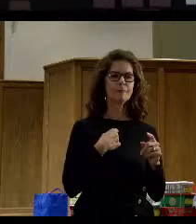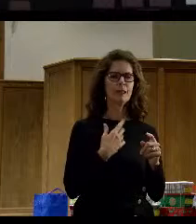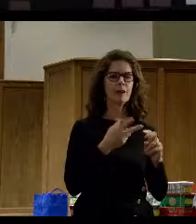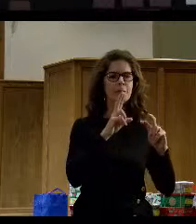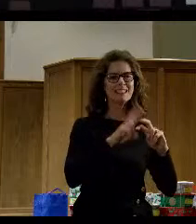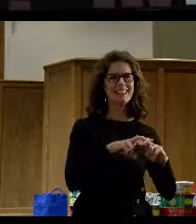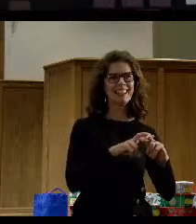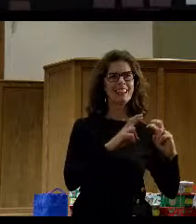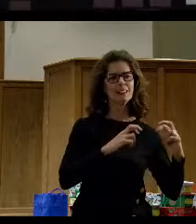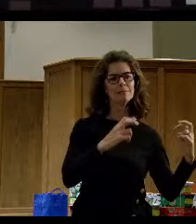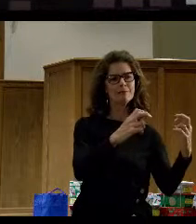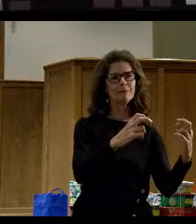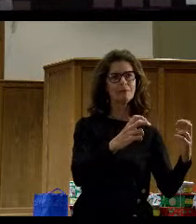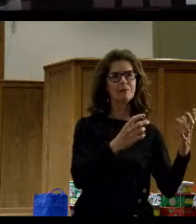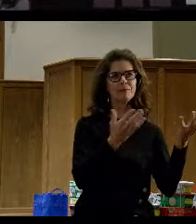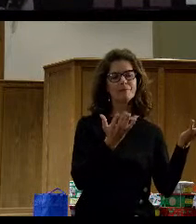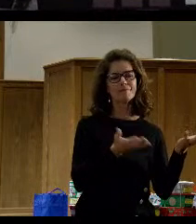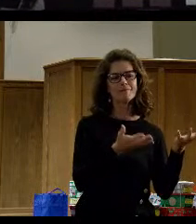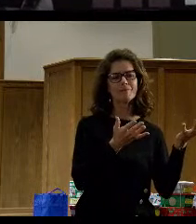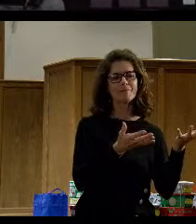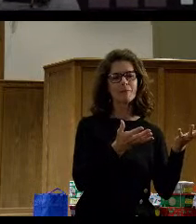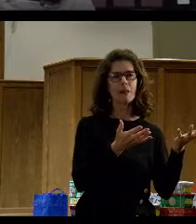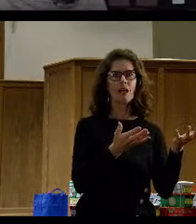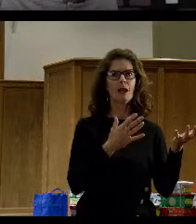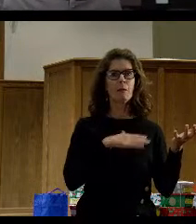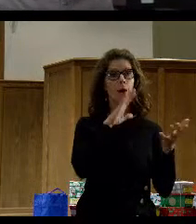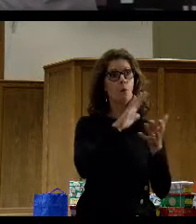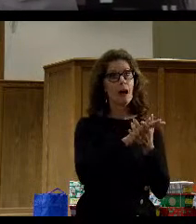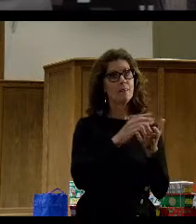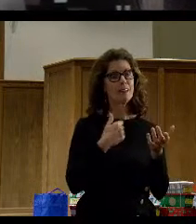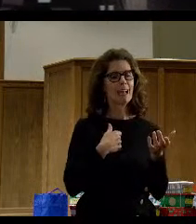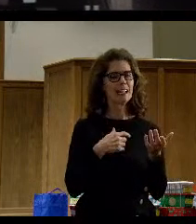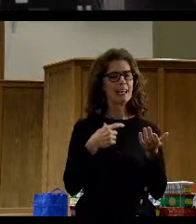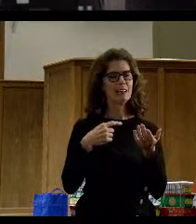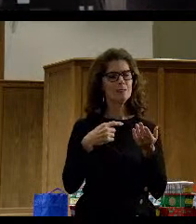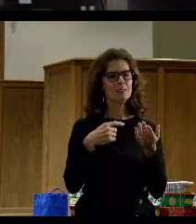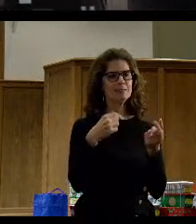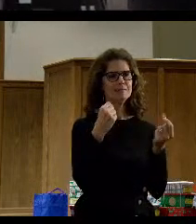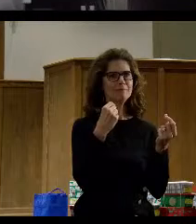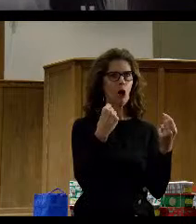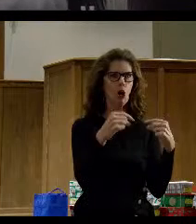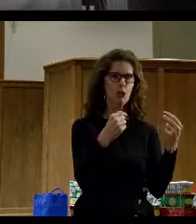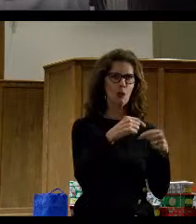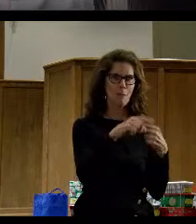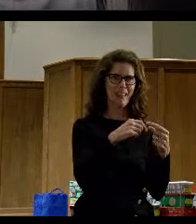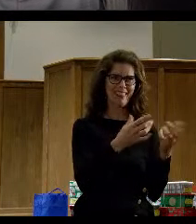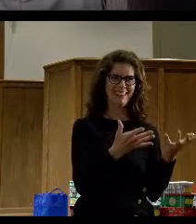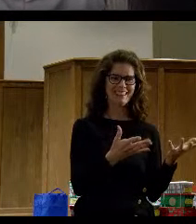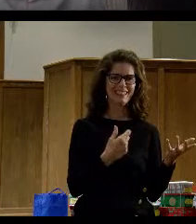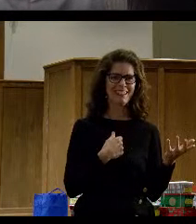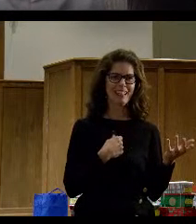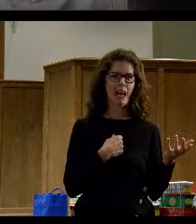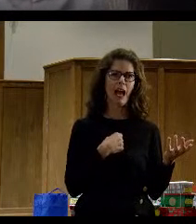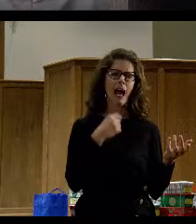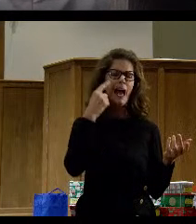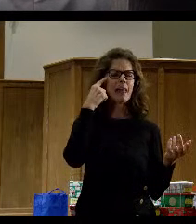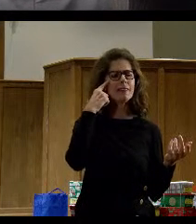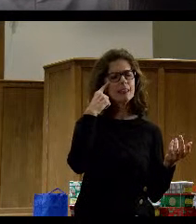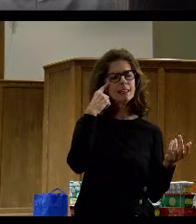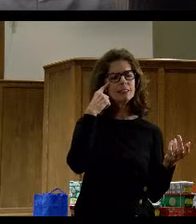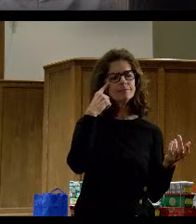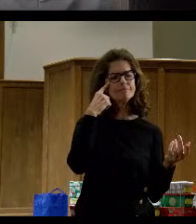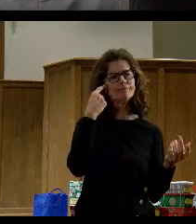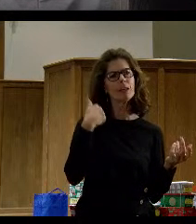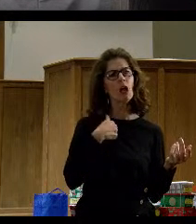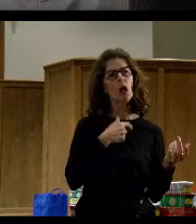had this feeling, Mary and I have a friendly debate about this particular question. I take the side that says, hey, we paid for this